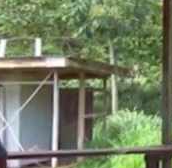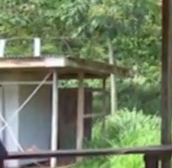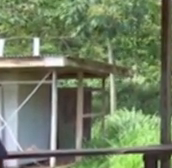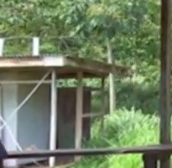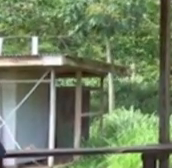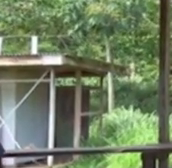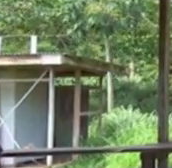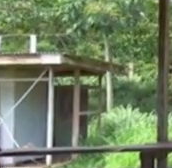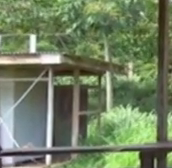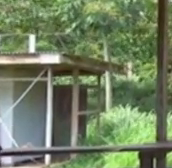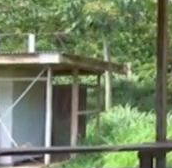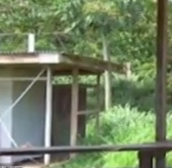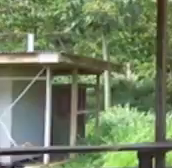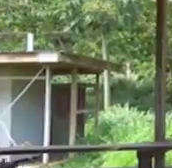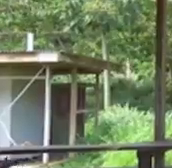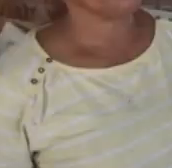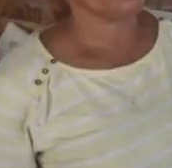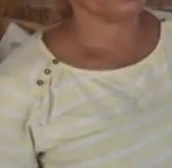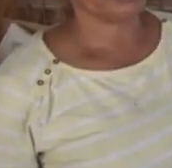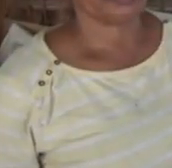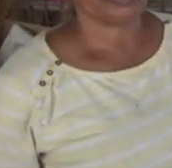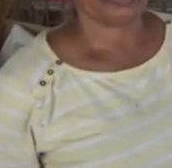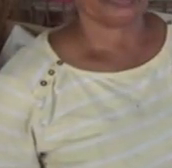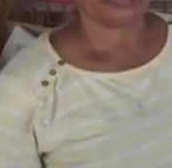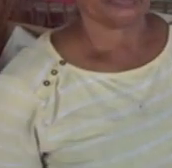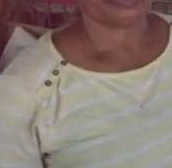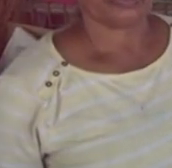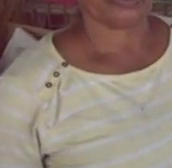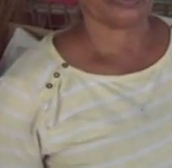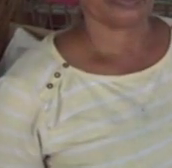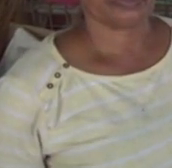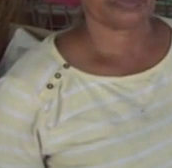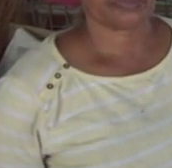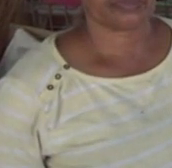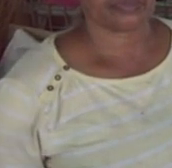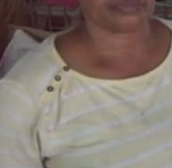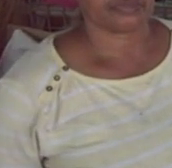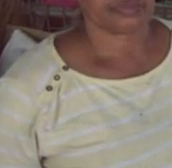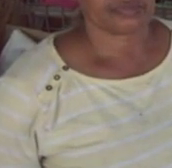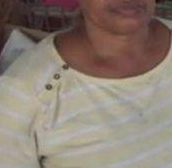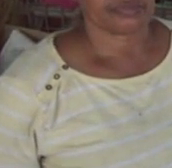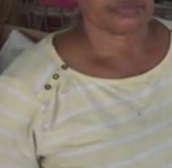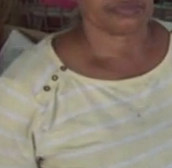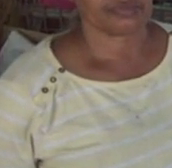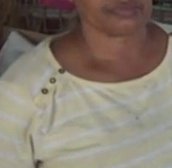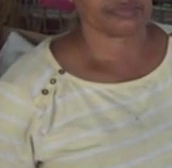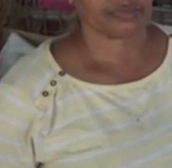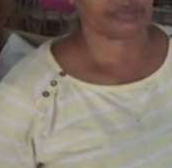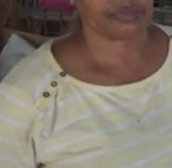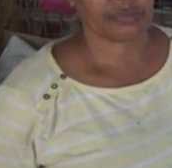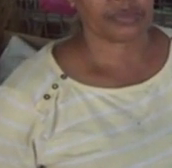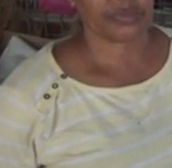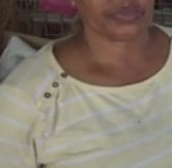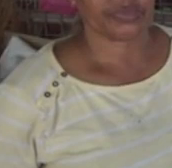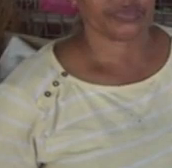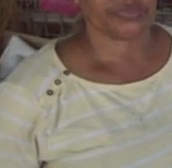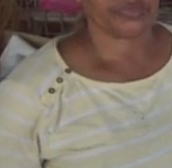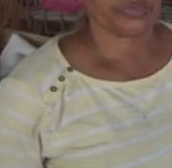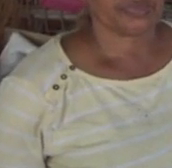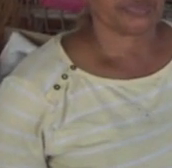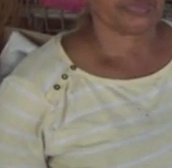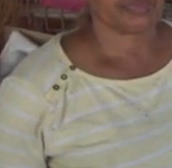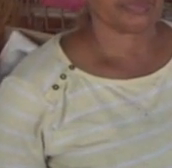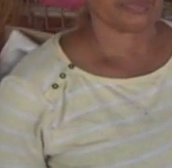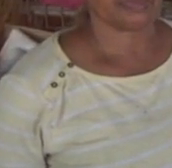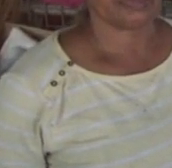Fiji 1, nando mo ibiti. Sambol biraka, nandang ko sila sa takau. Au betu ko may botkola, au